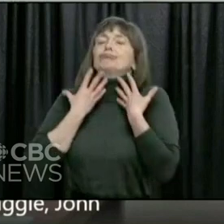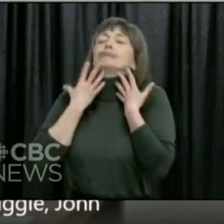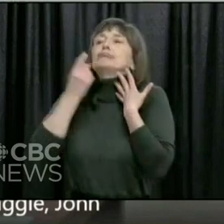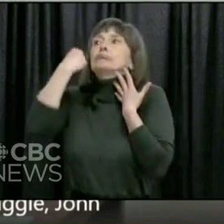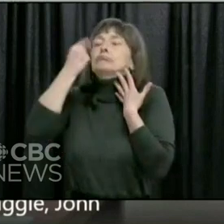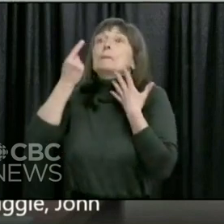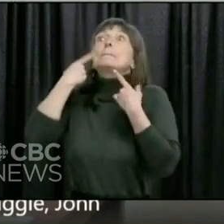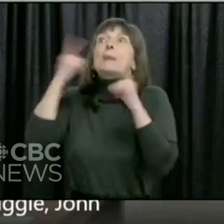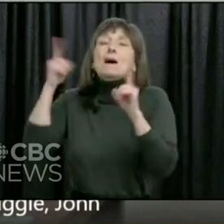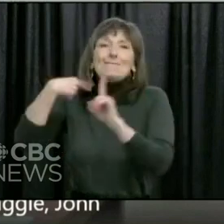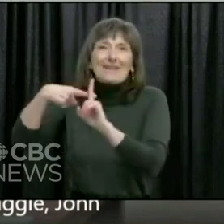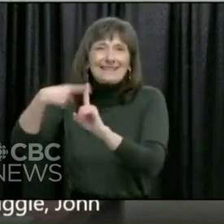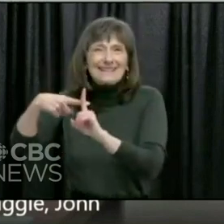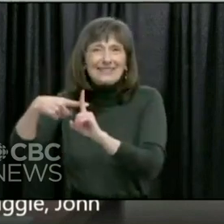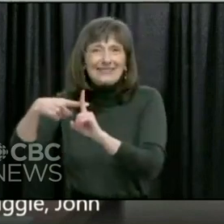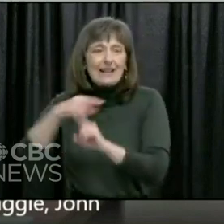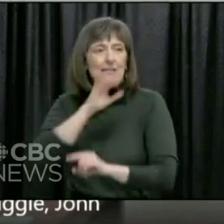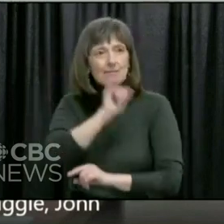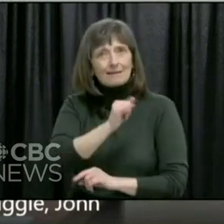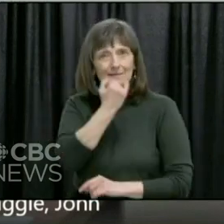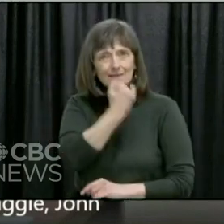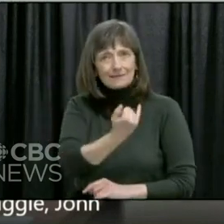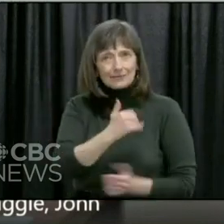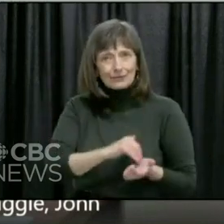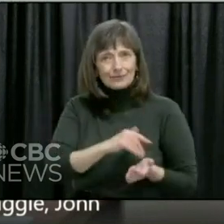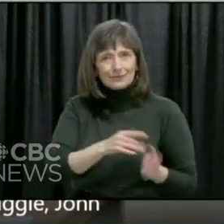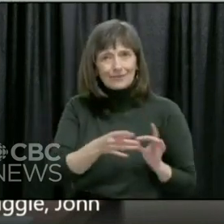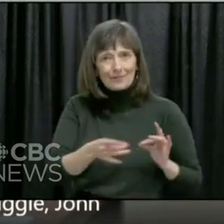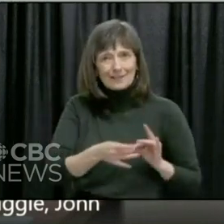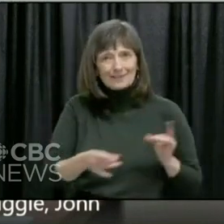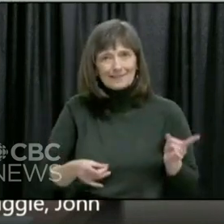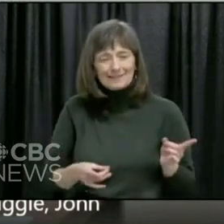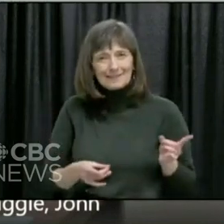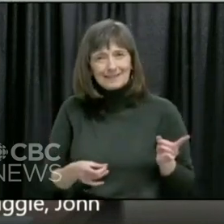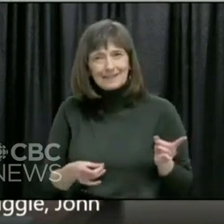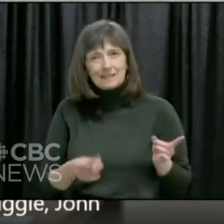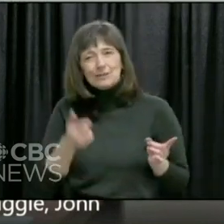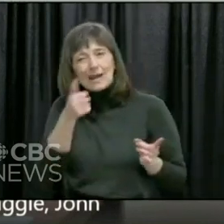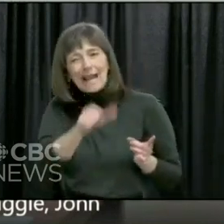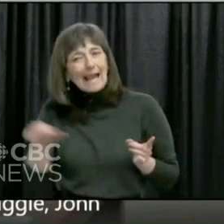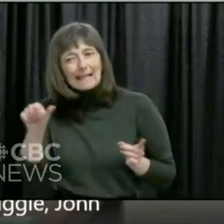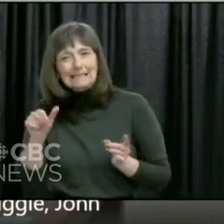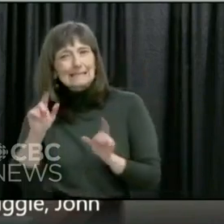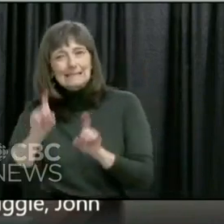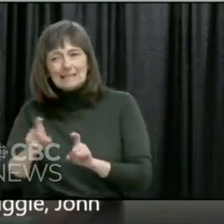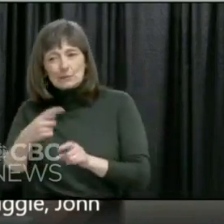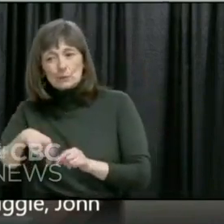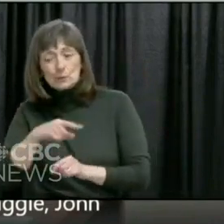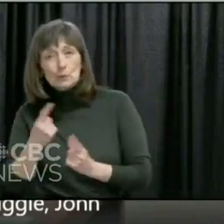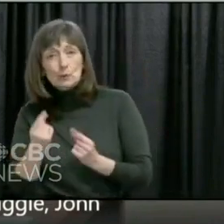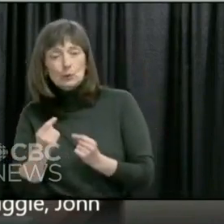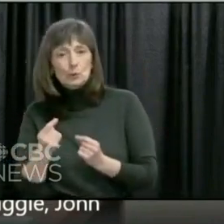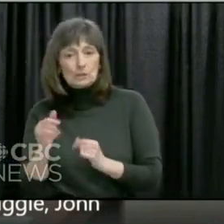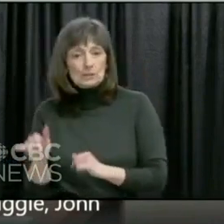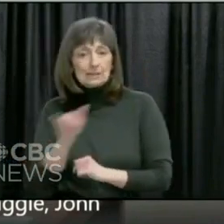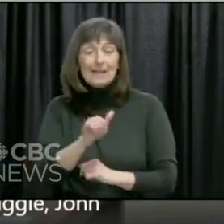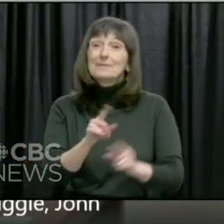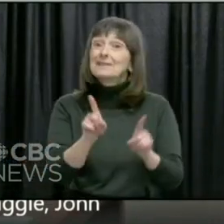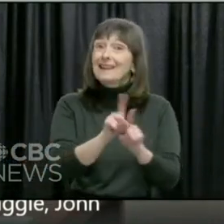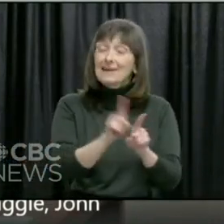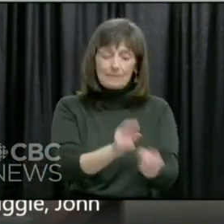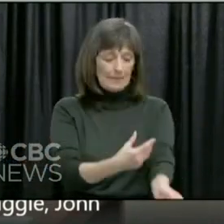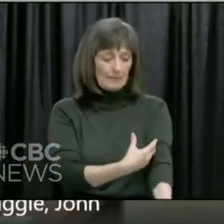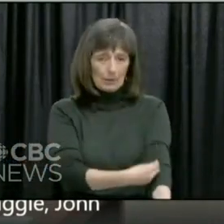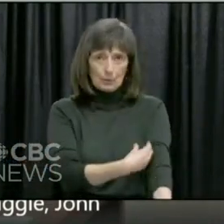outlined. I think we need to bear that in mind when we look at any test because, again, similarly, antibody